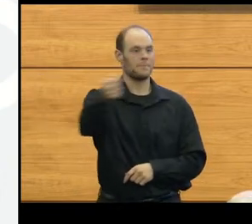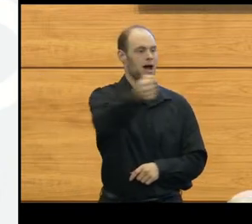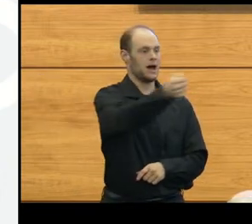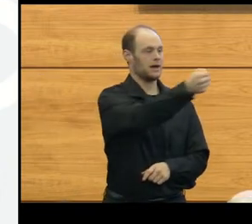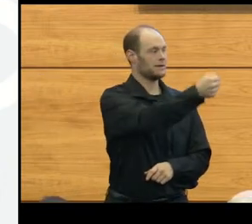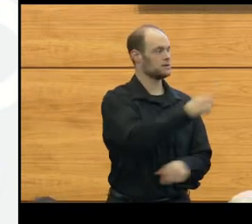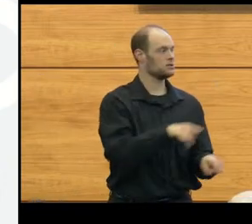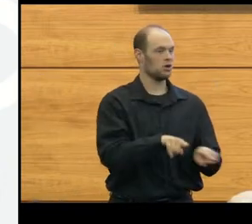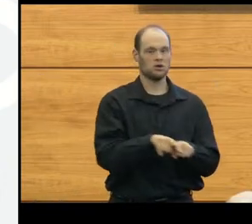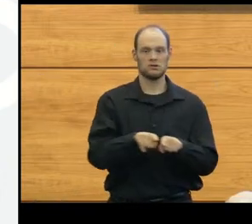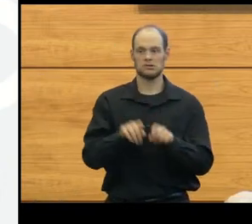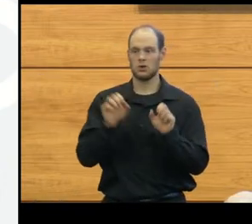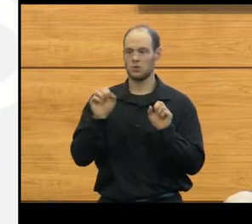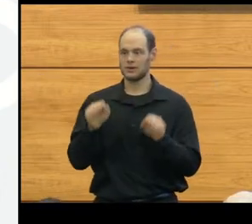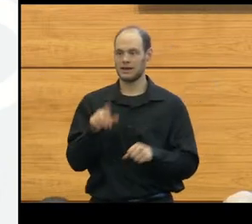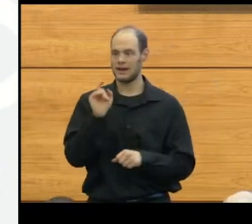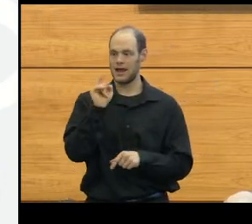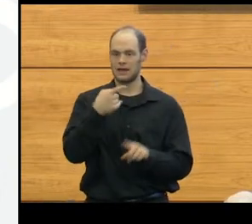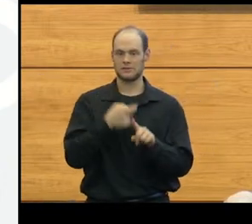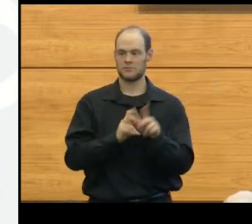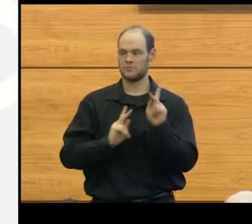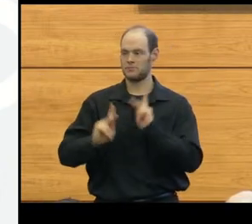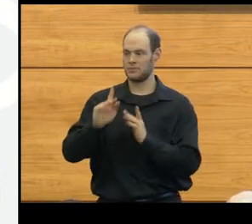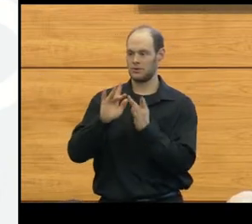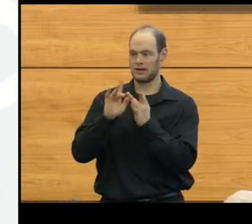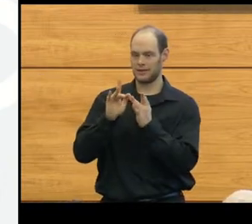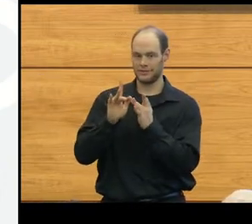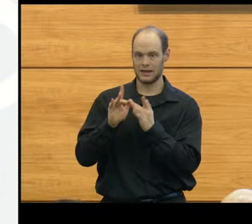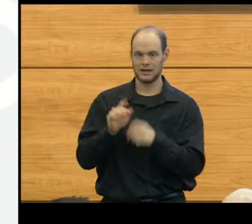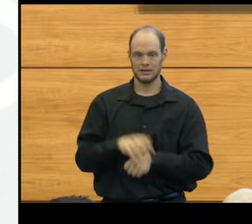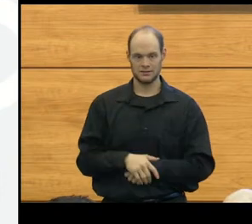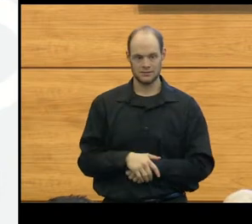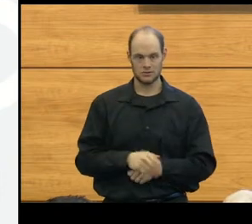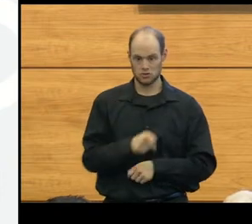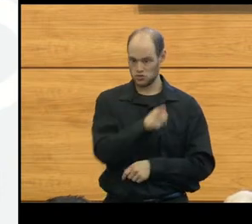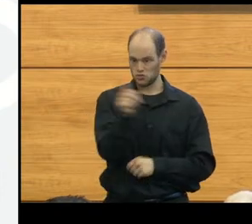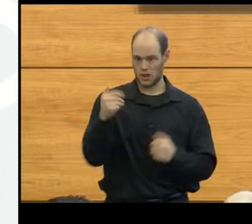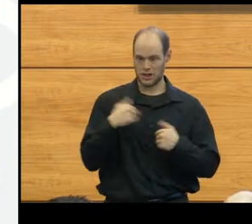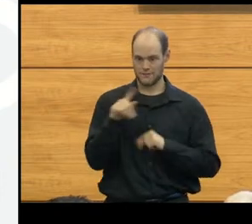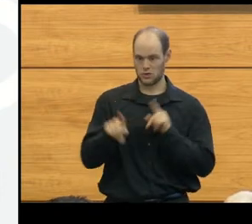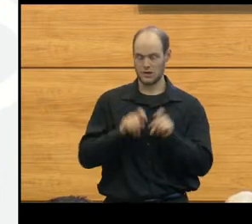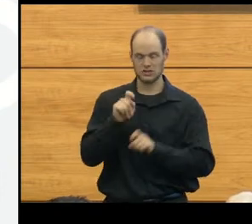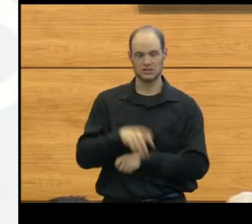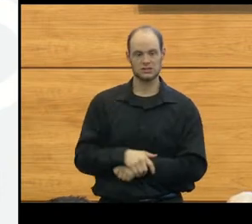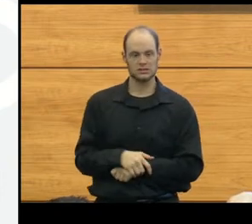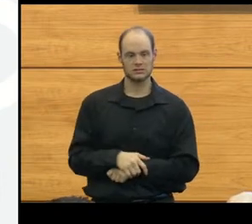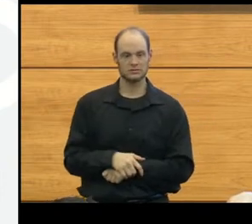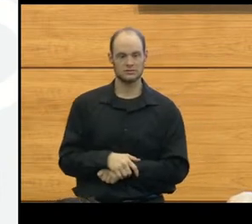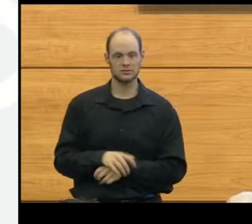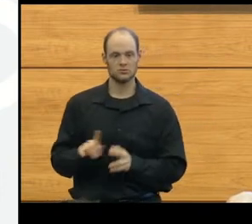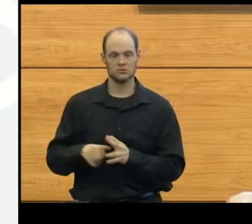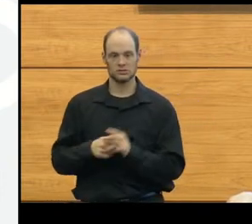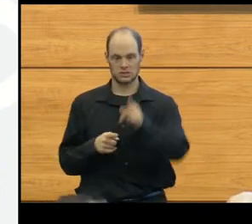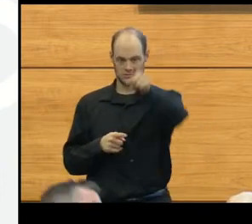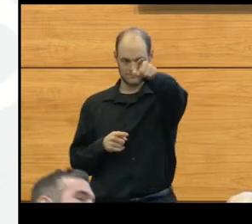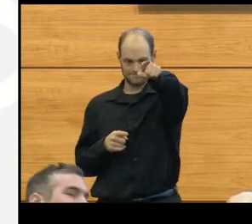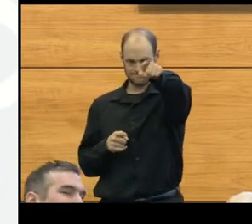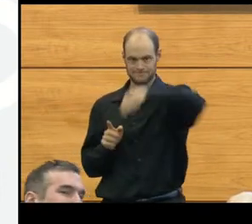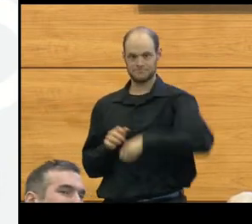also have the ability for questions from online, those in the room. If you have a question, we'll begin here. Thank